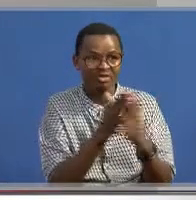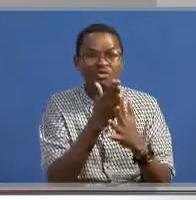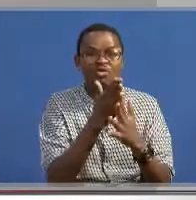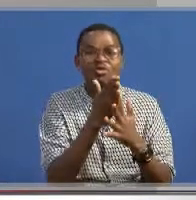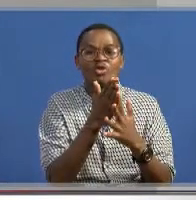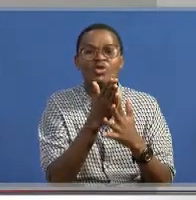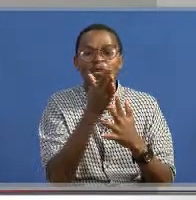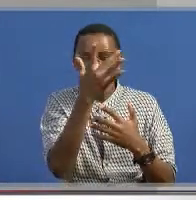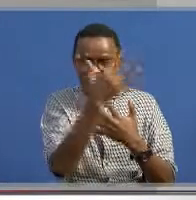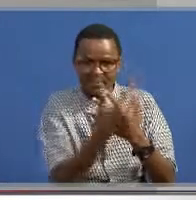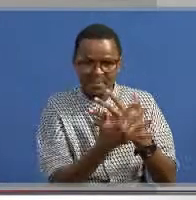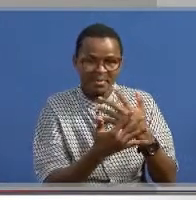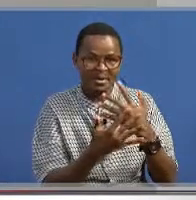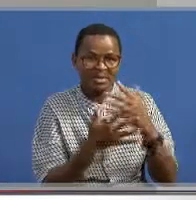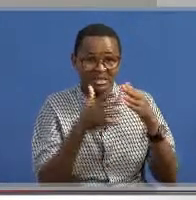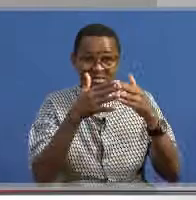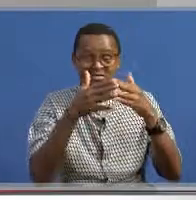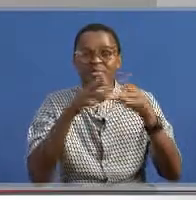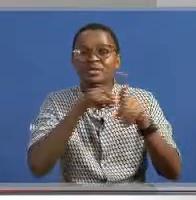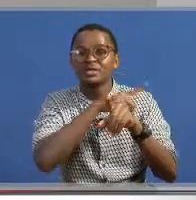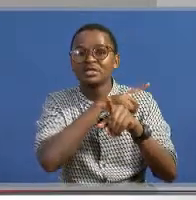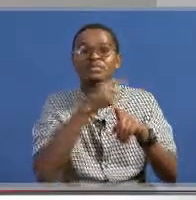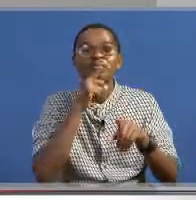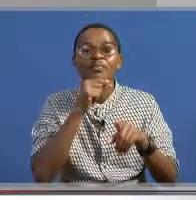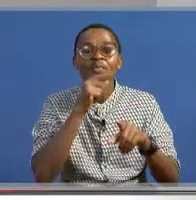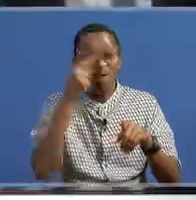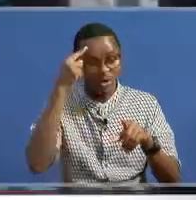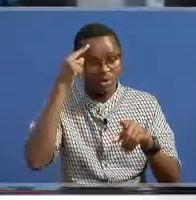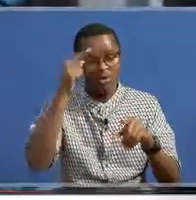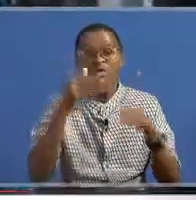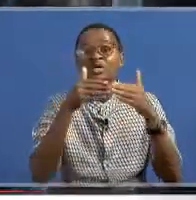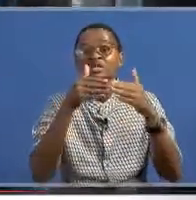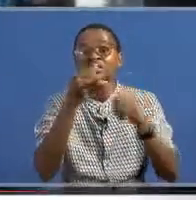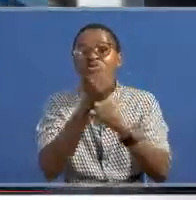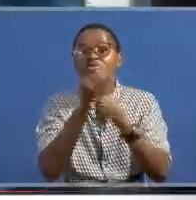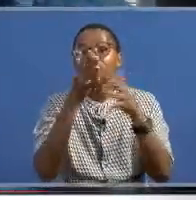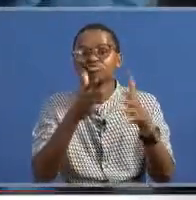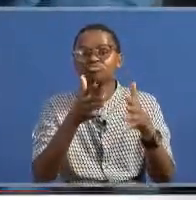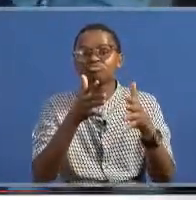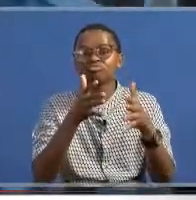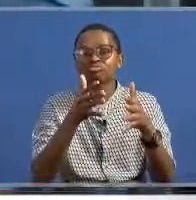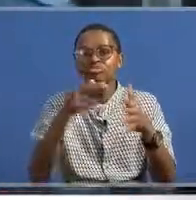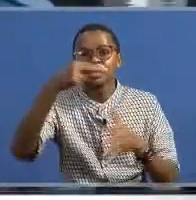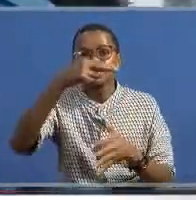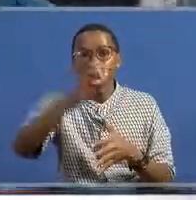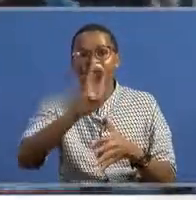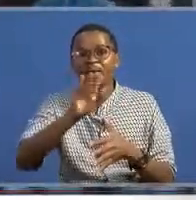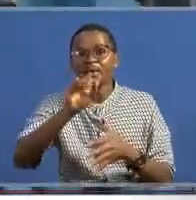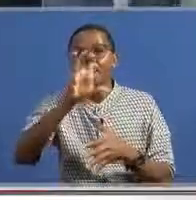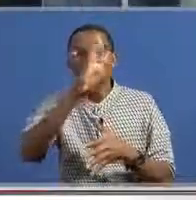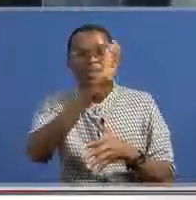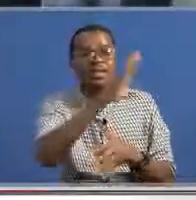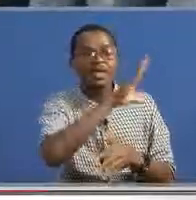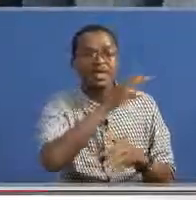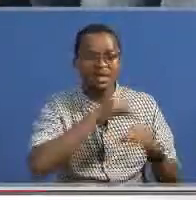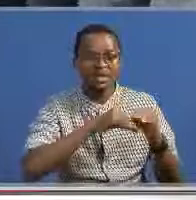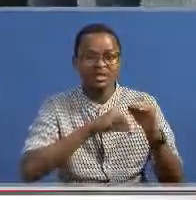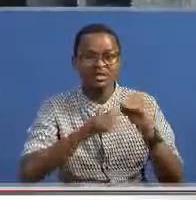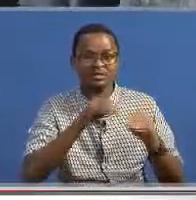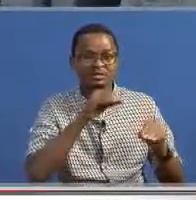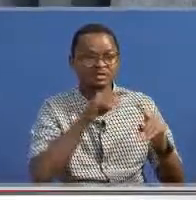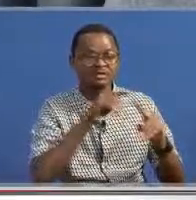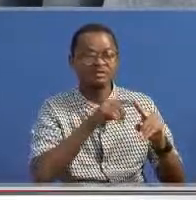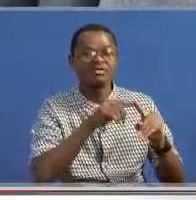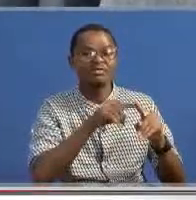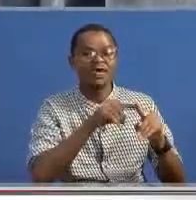bodily fluids following sex between men and men or sex workers. Hepatitis B and C contribute to development of